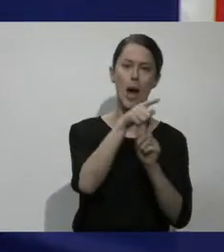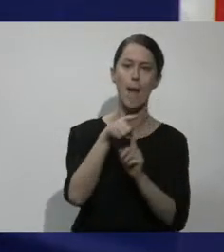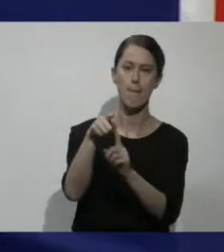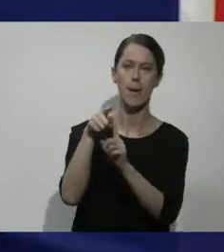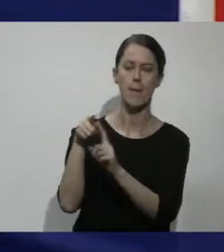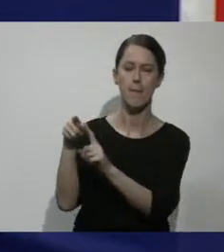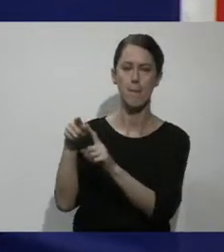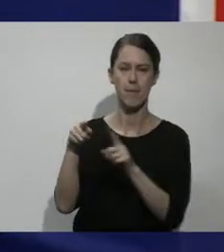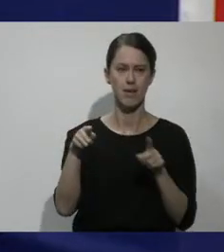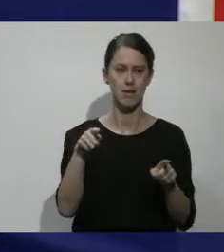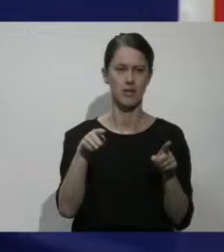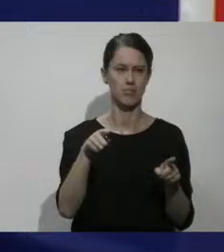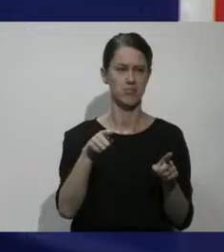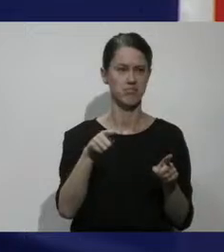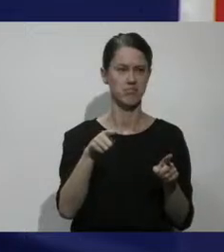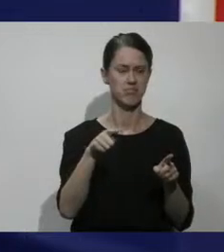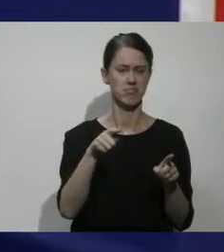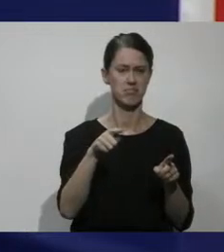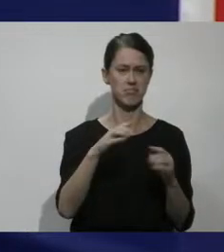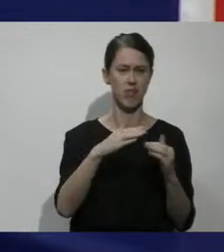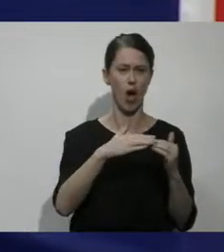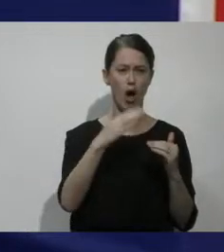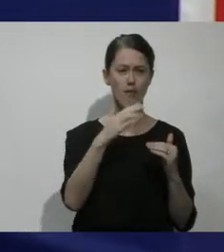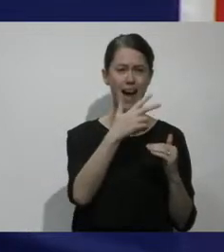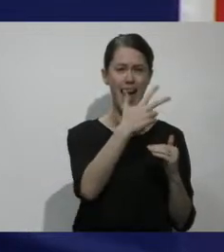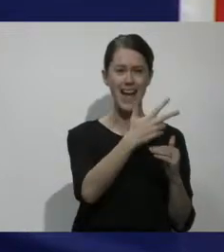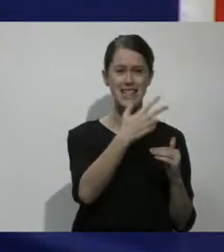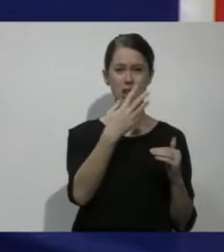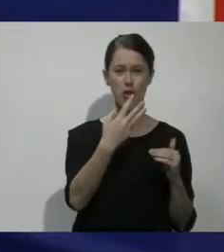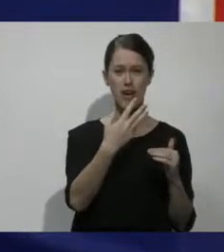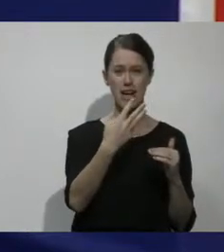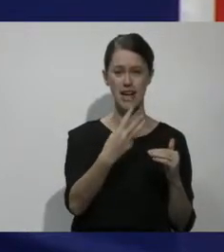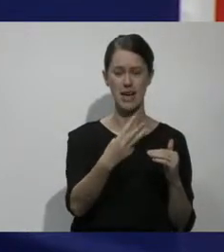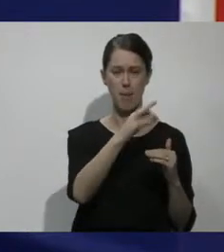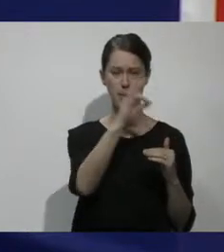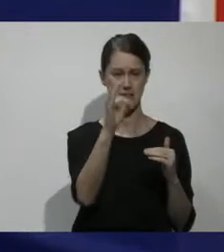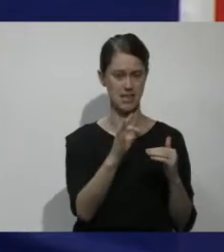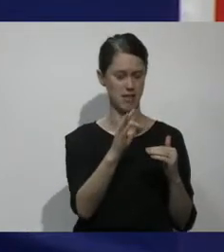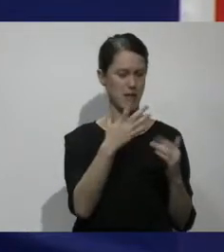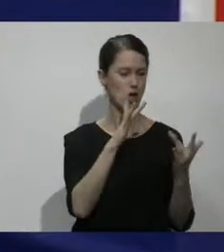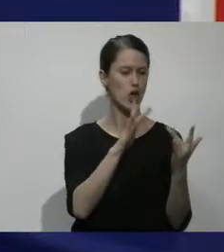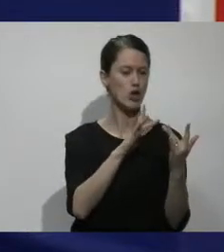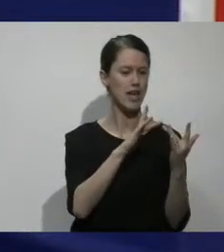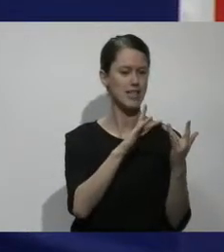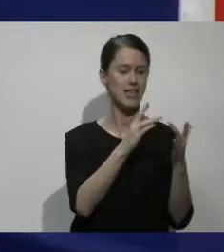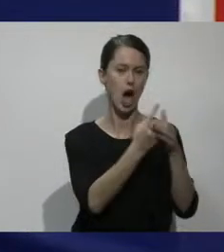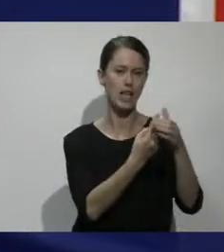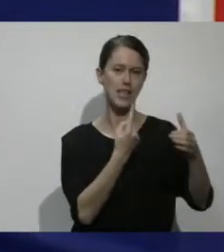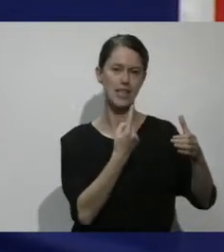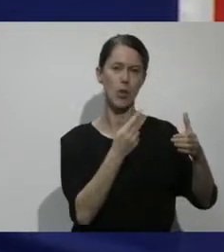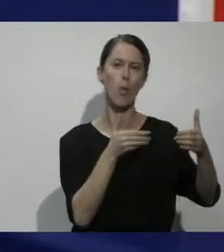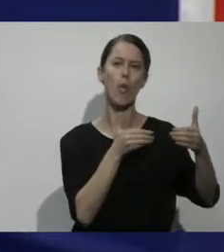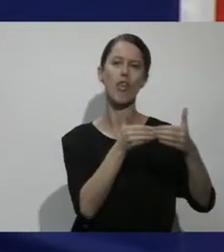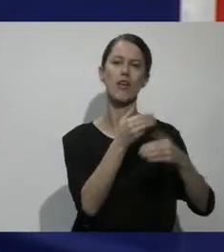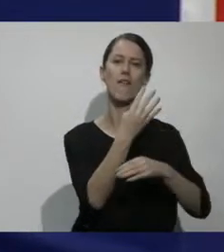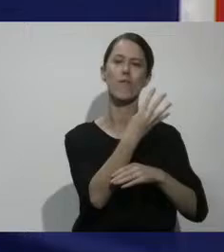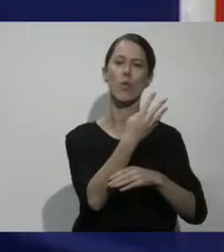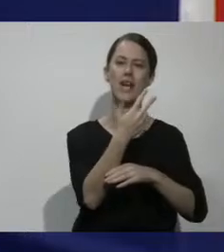contacts, we've had over 83% of them contacted and isolated within that 48-hour period, which is great. Yeah.